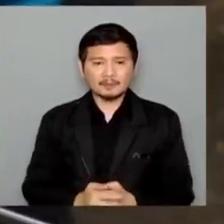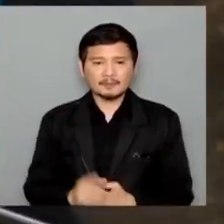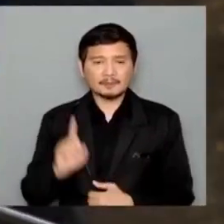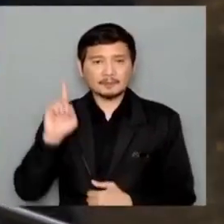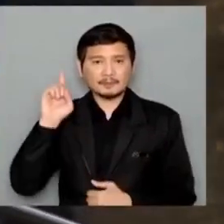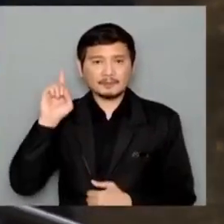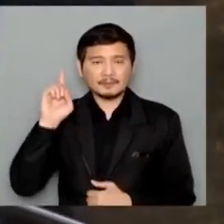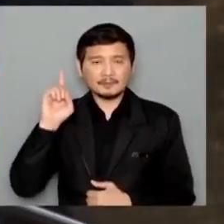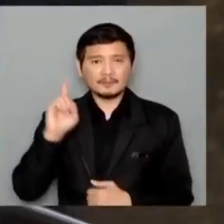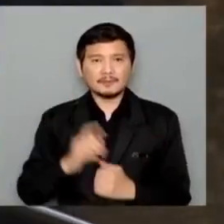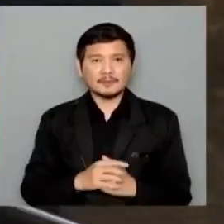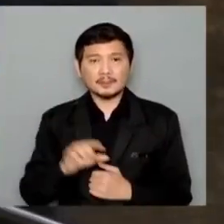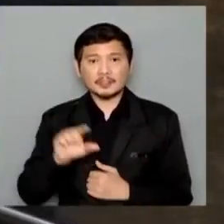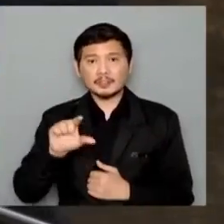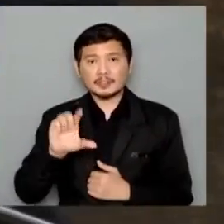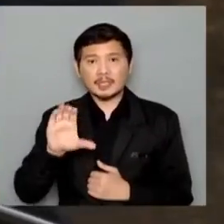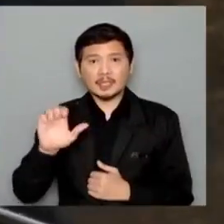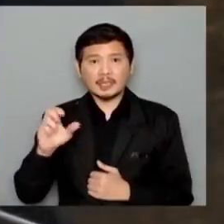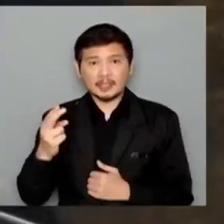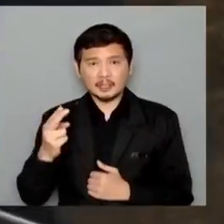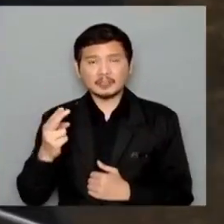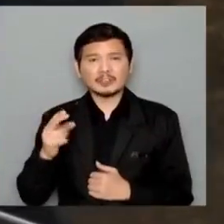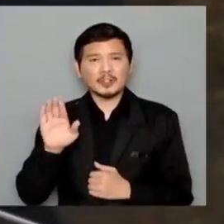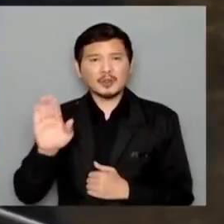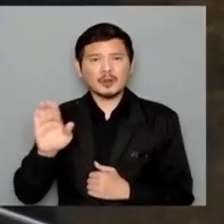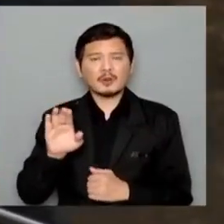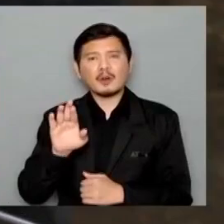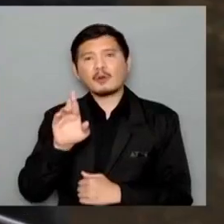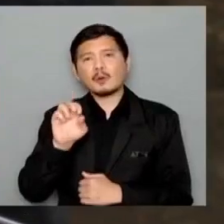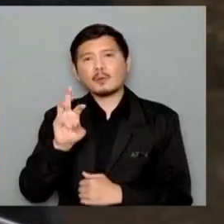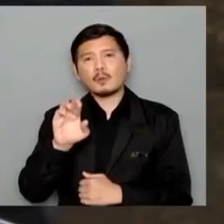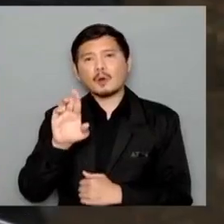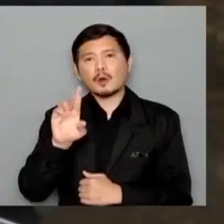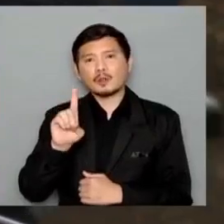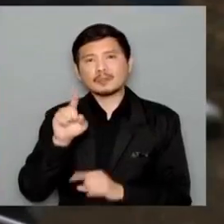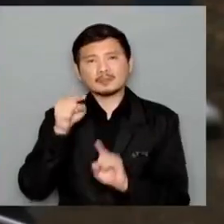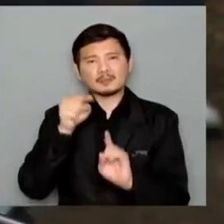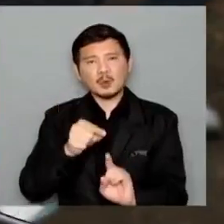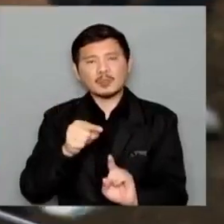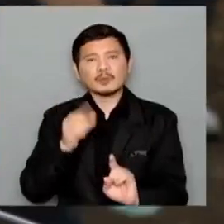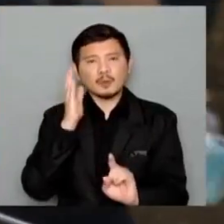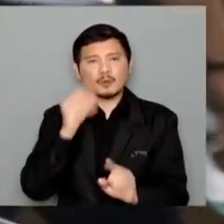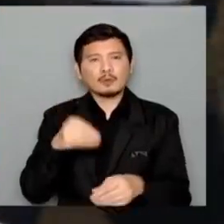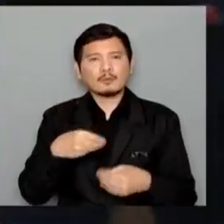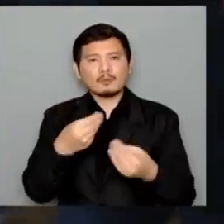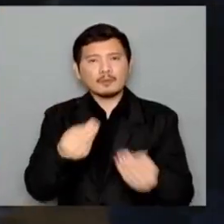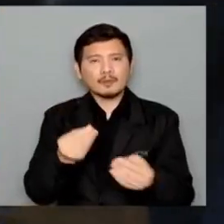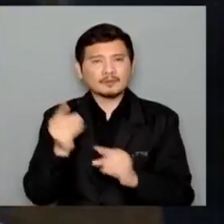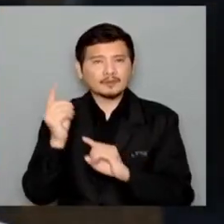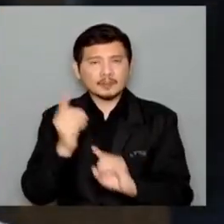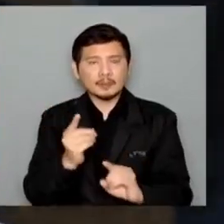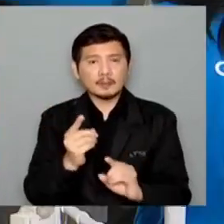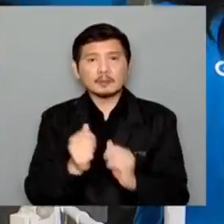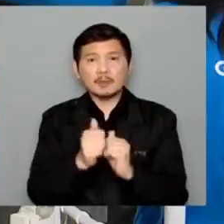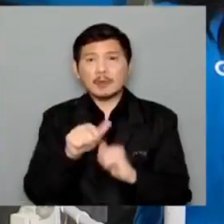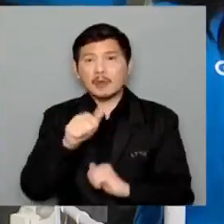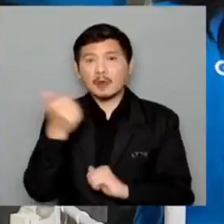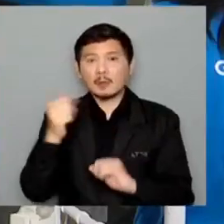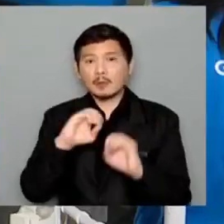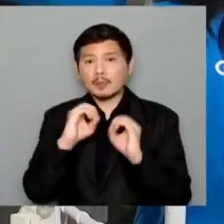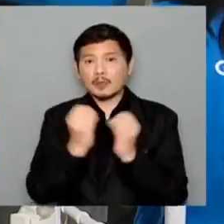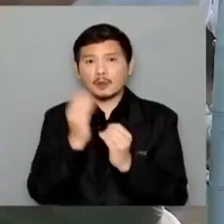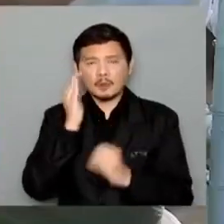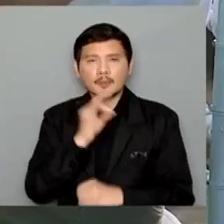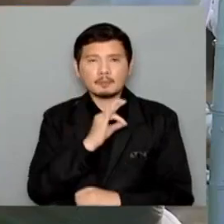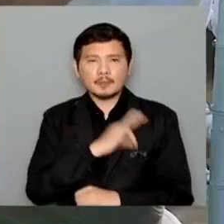rewards points at kami ang nagkaka-benefit, yung mga foundation at iba-iba pang organization.